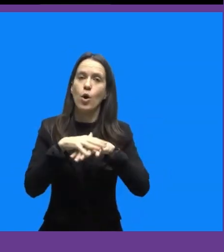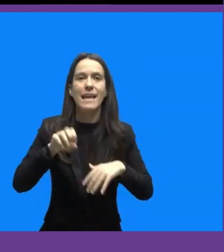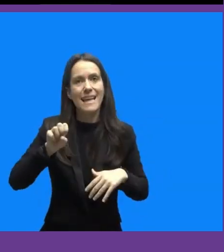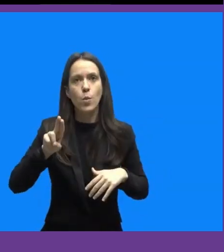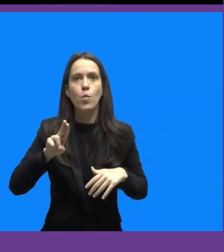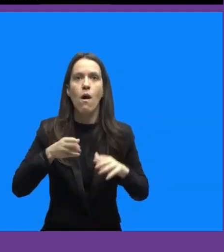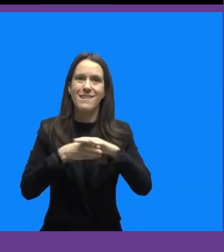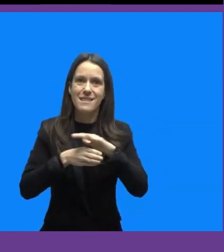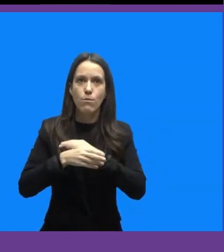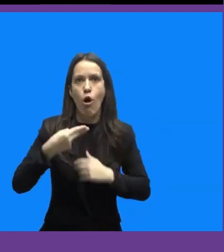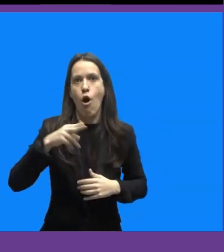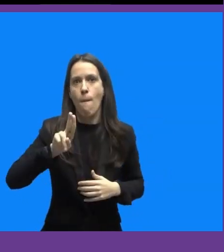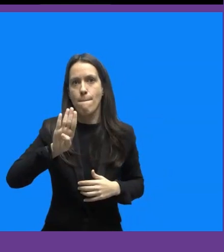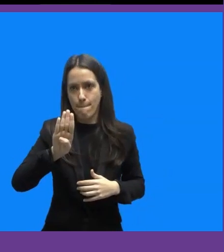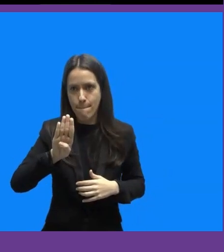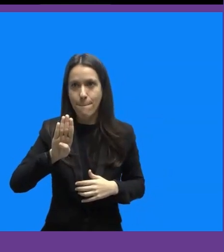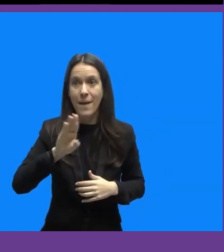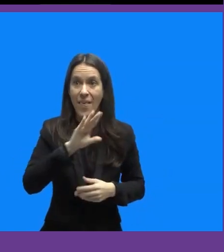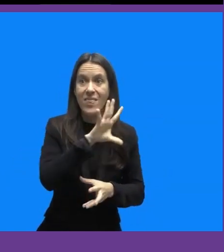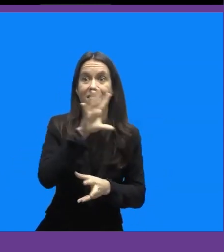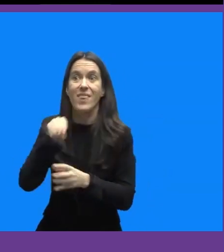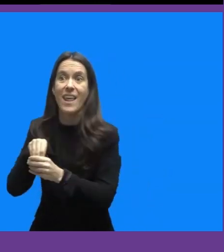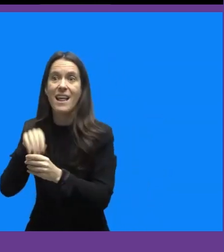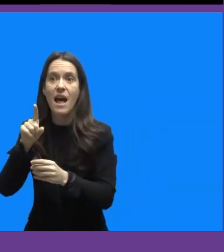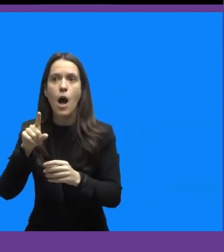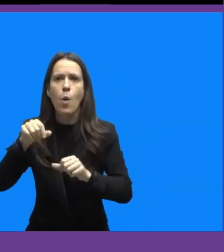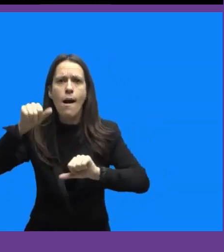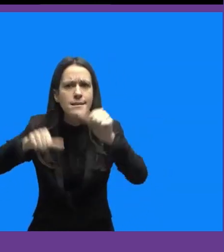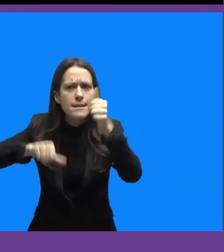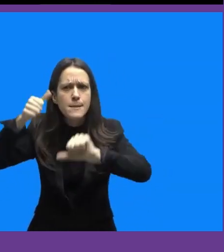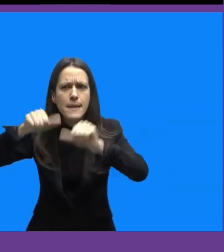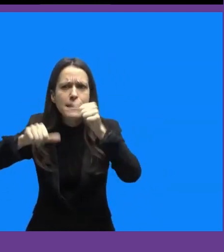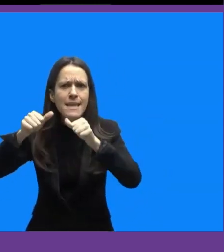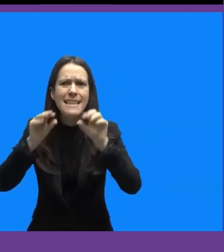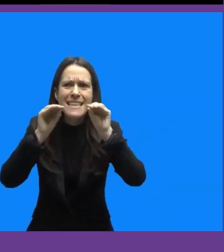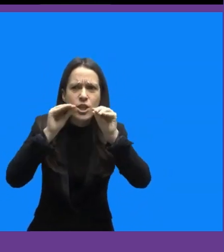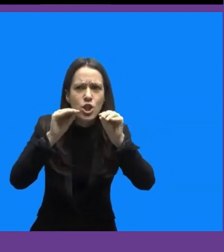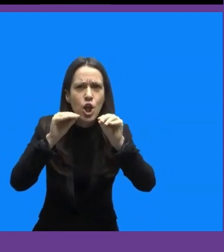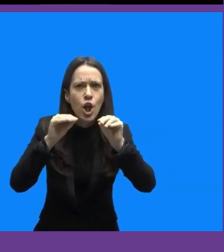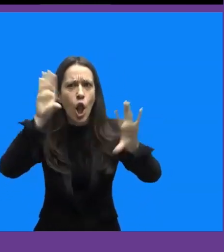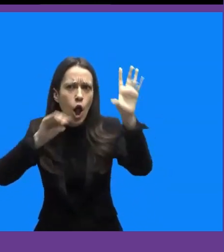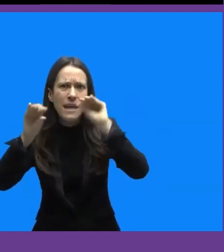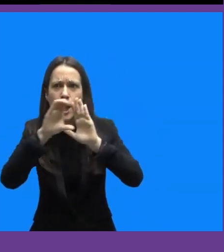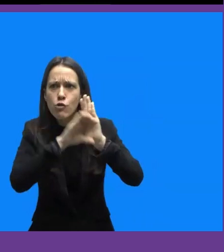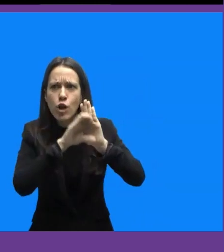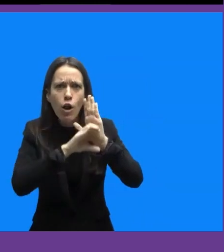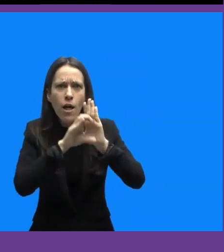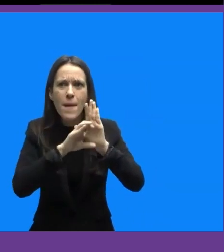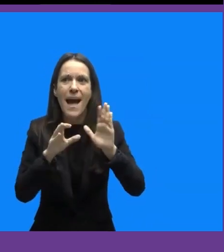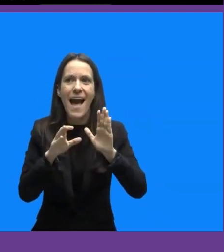how do we build that into assessments? And finally, then the whole services and supports Anne mentioned within her